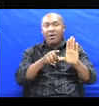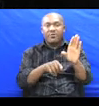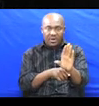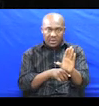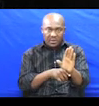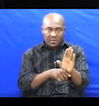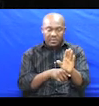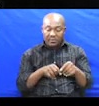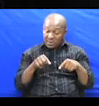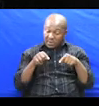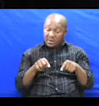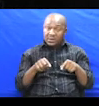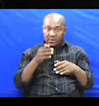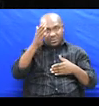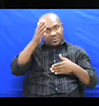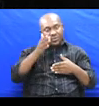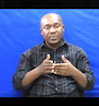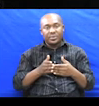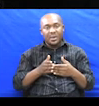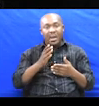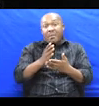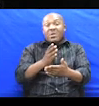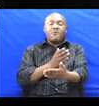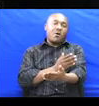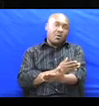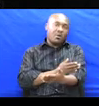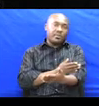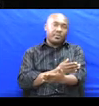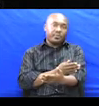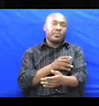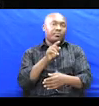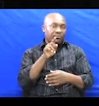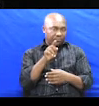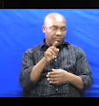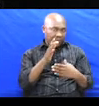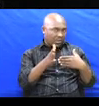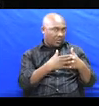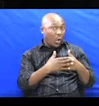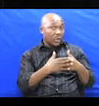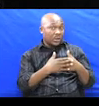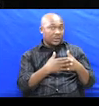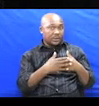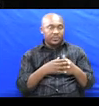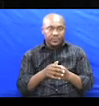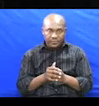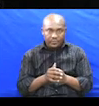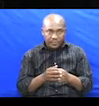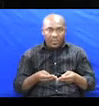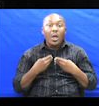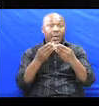Now, and that's the end of our discussion for today. But before we close our